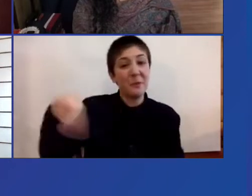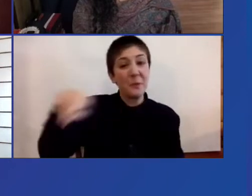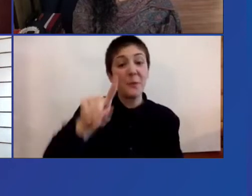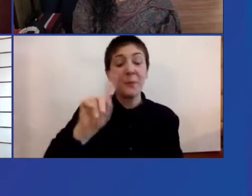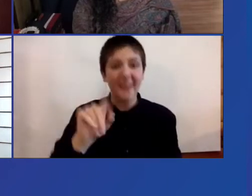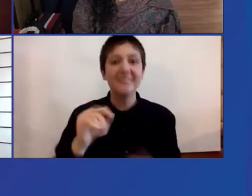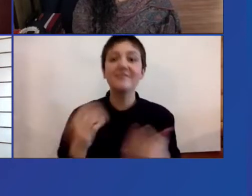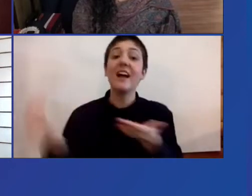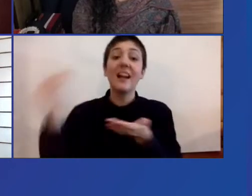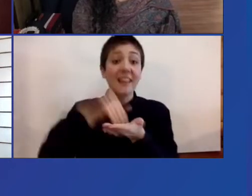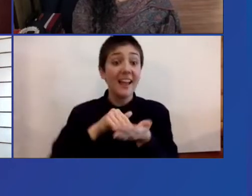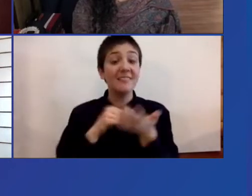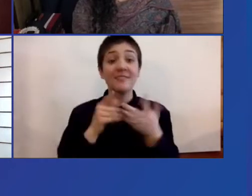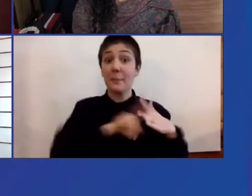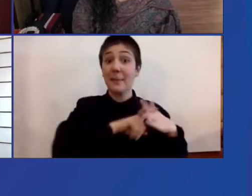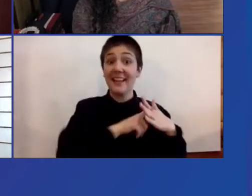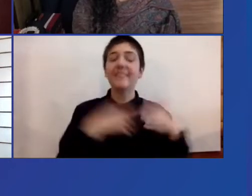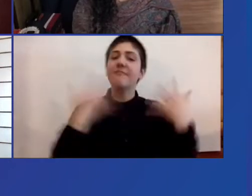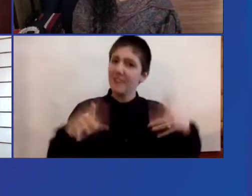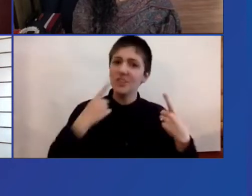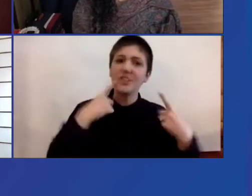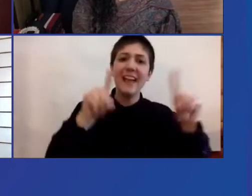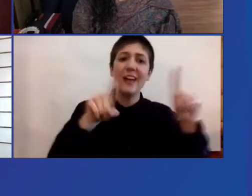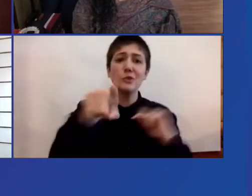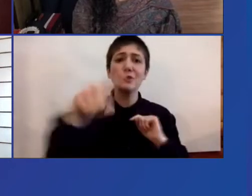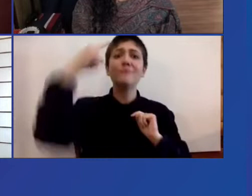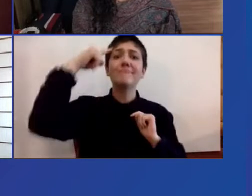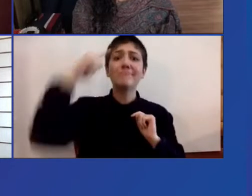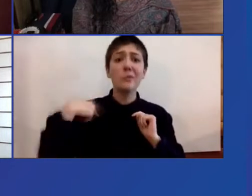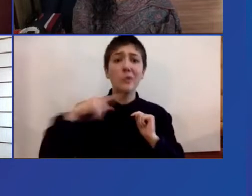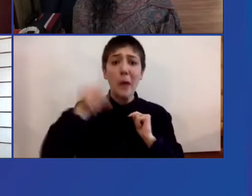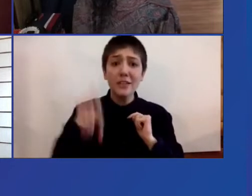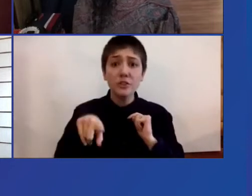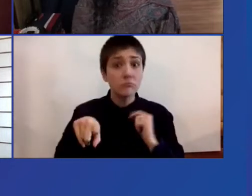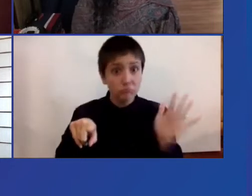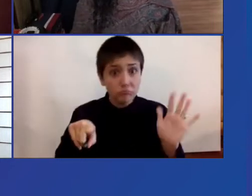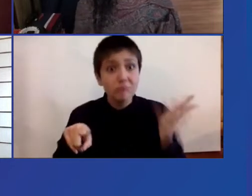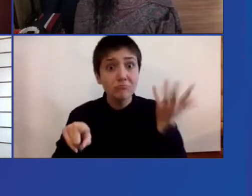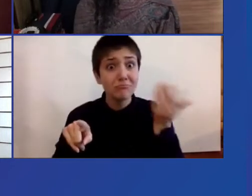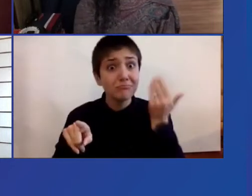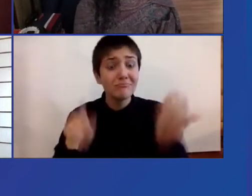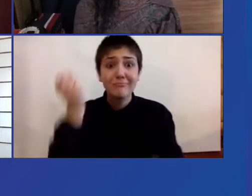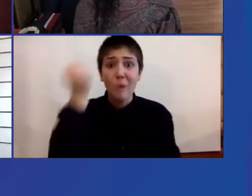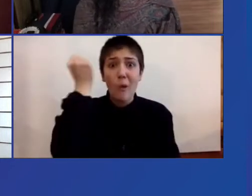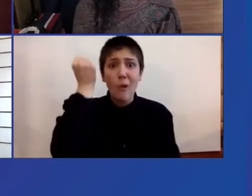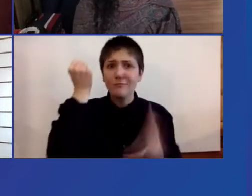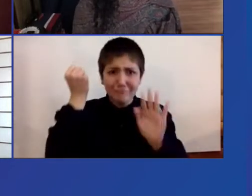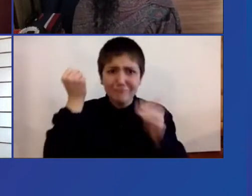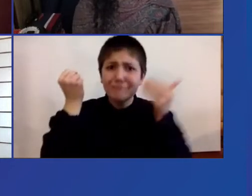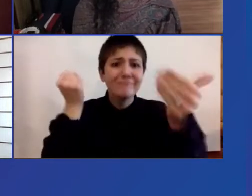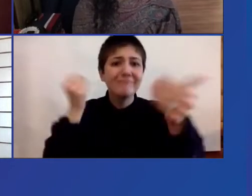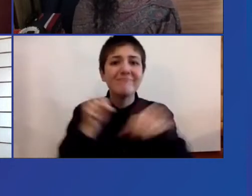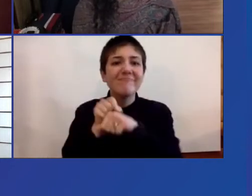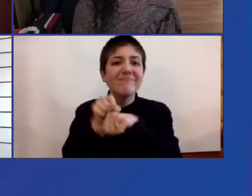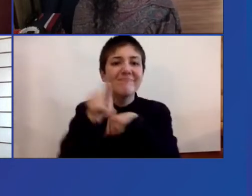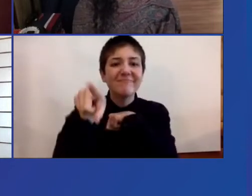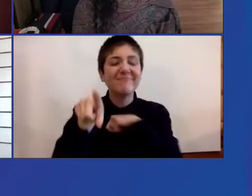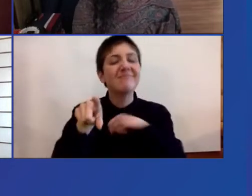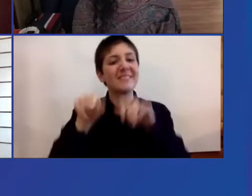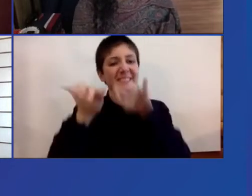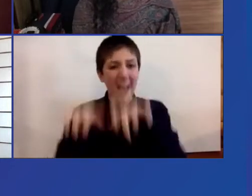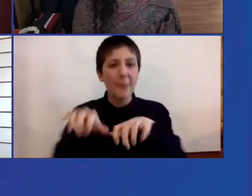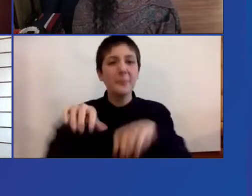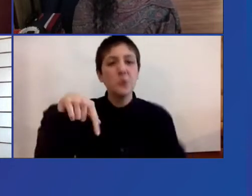free to send your questions in, and there will be an opportunity at the end